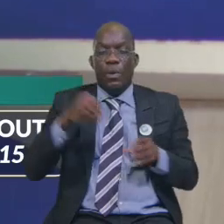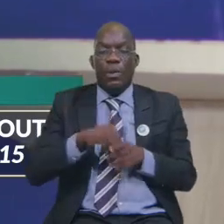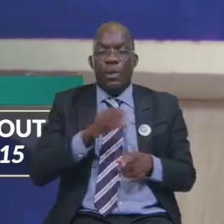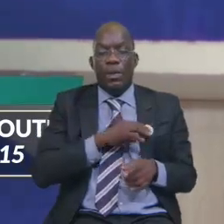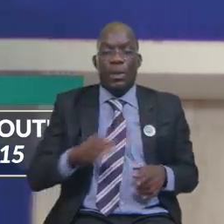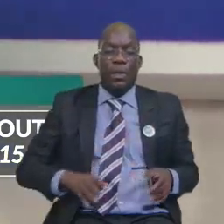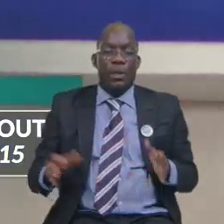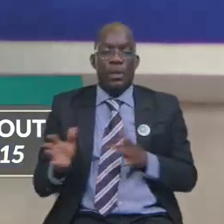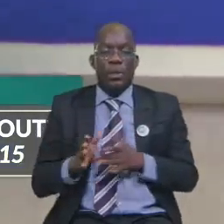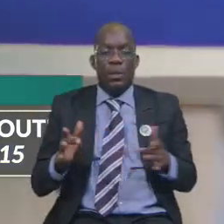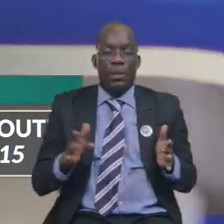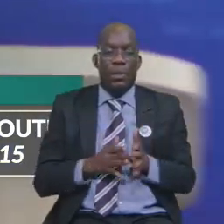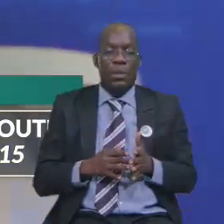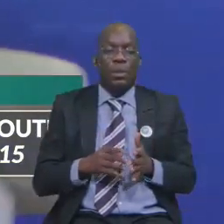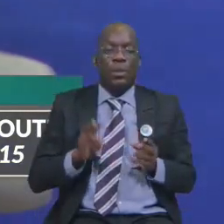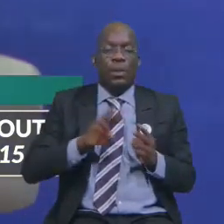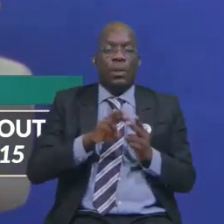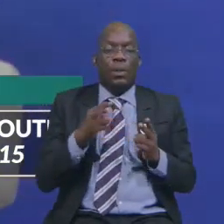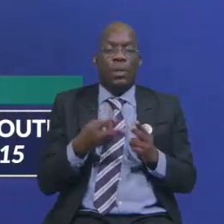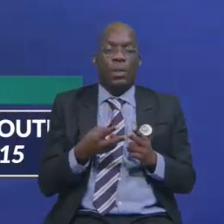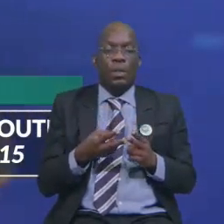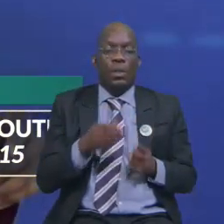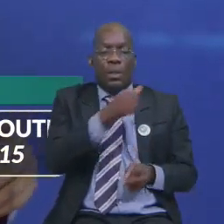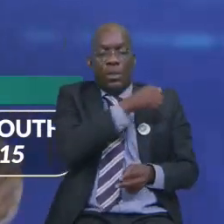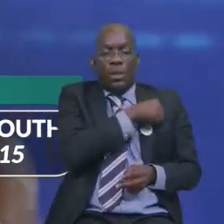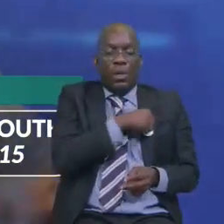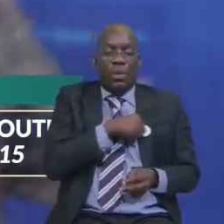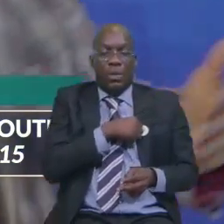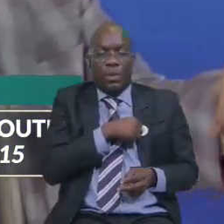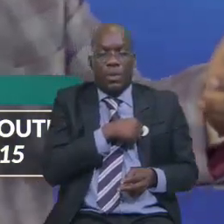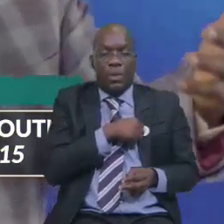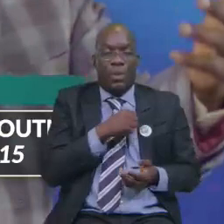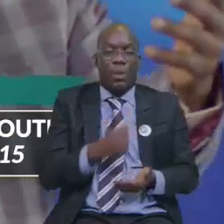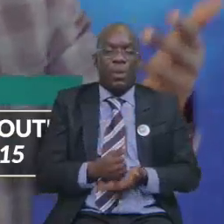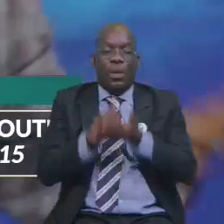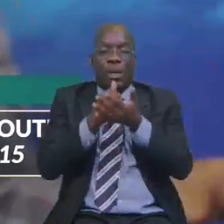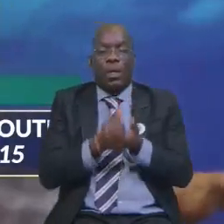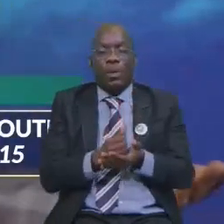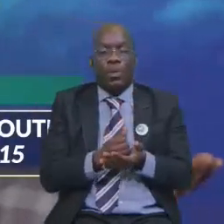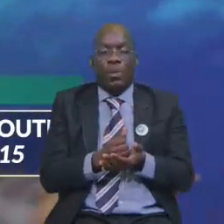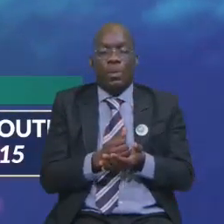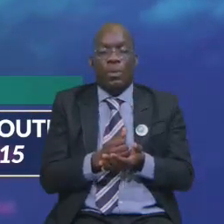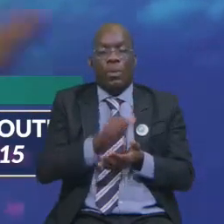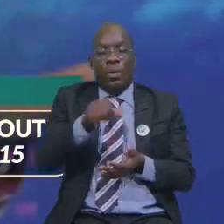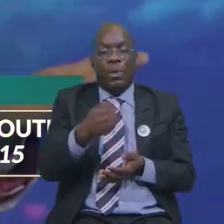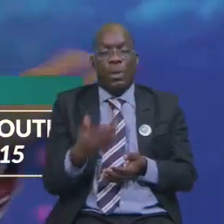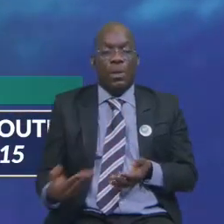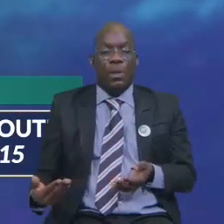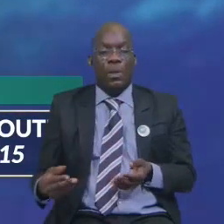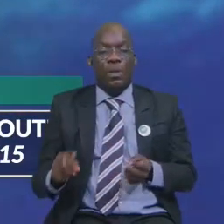Jesus, neither circumcision availeth anything